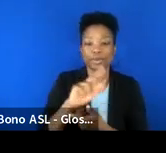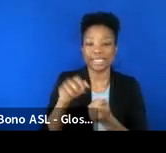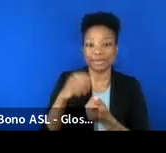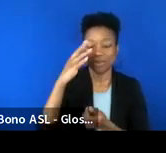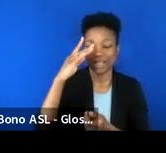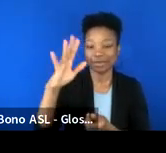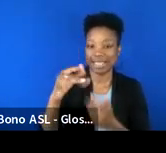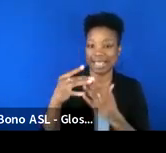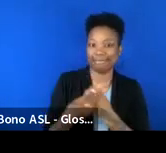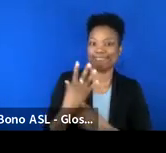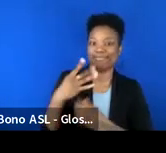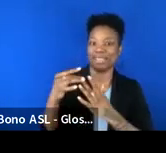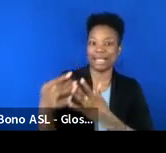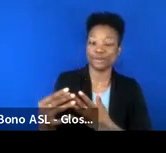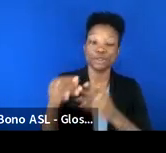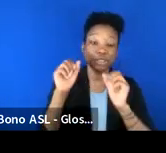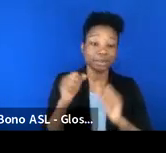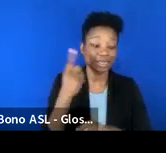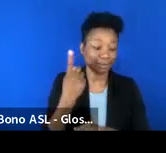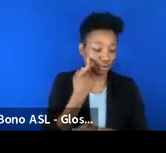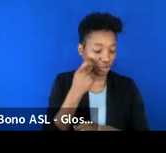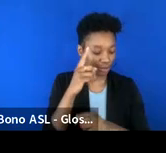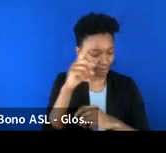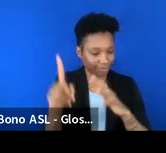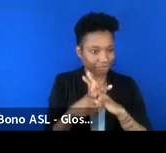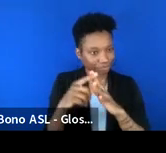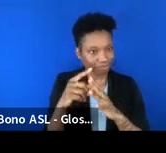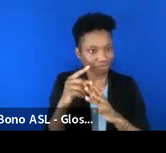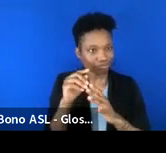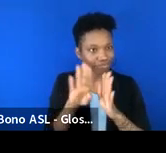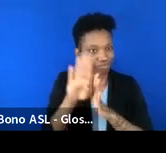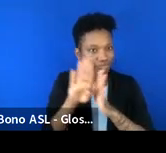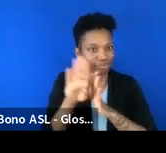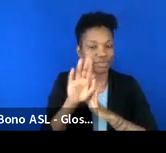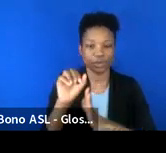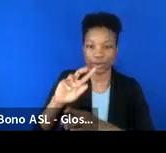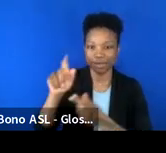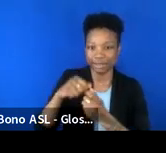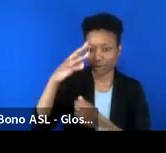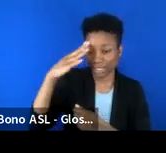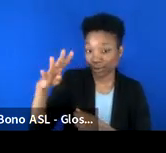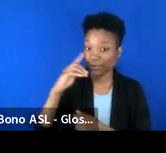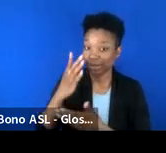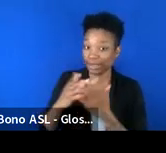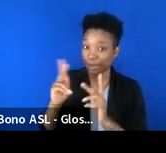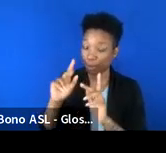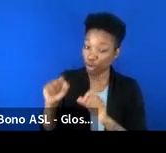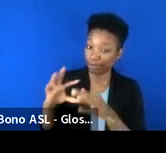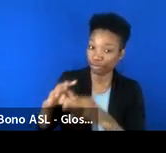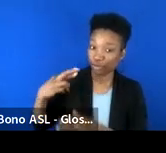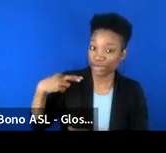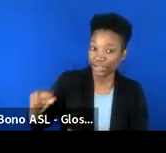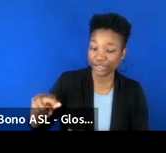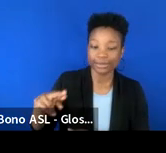just brainstormed, or it can be a certain philosophy that guides you. Some people, it could be a religion. Some people, it